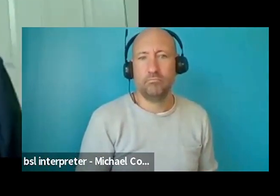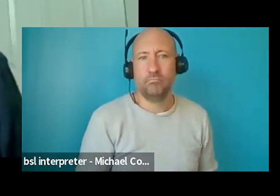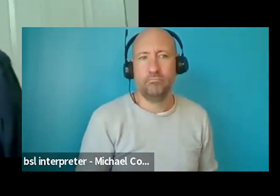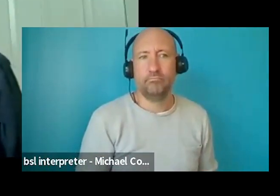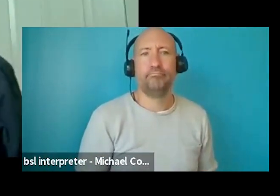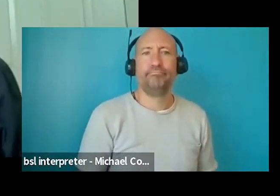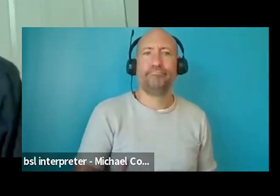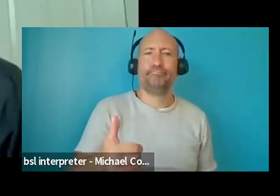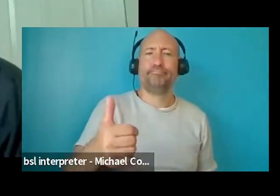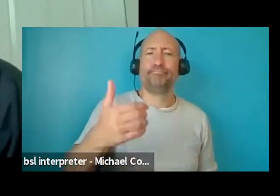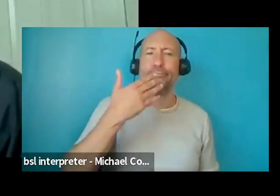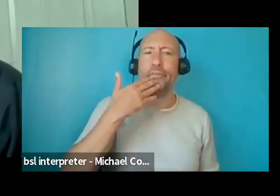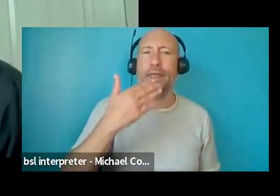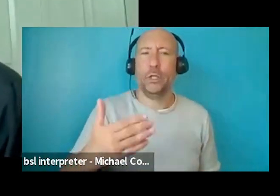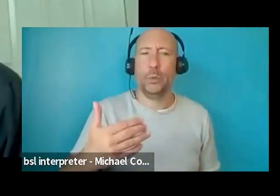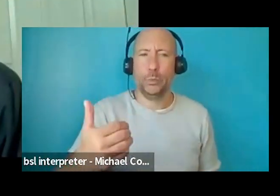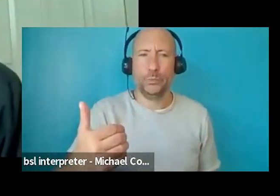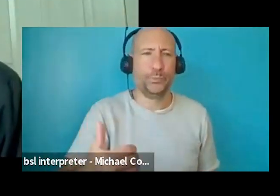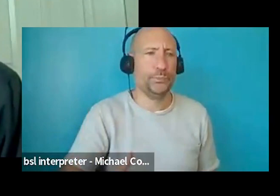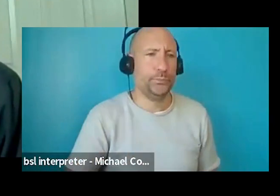Great, thank you very much.